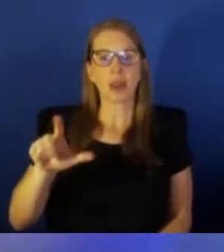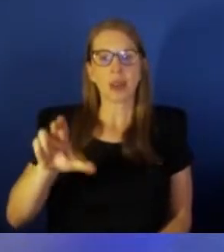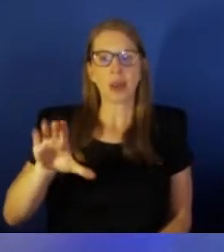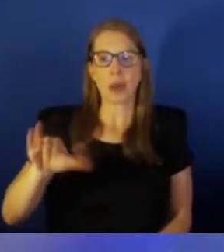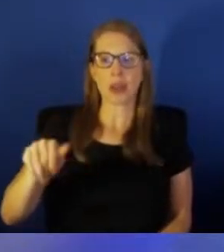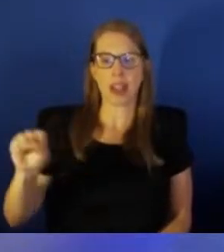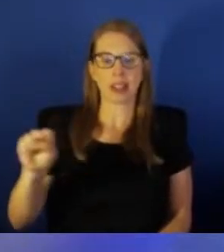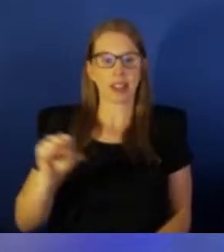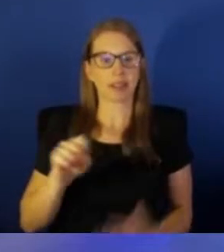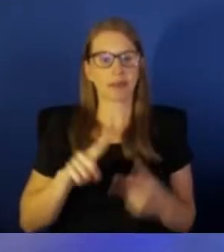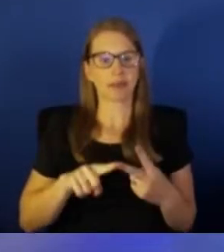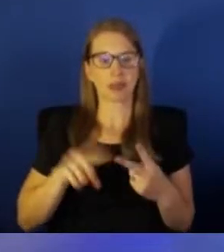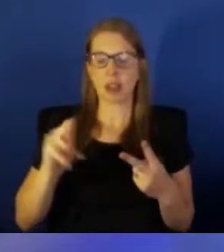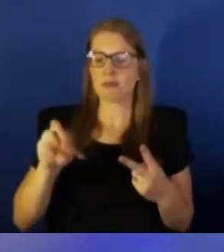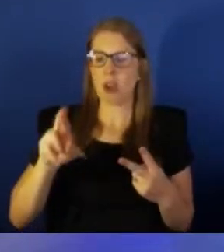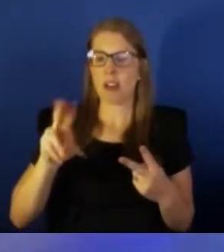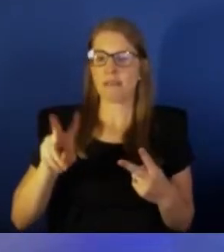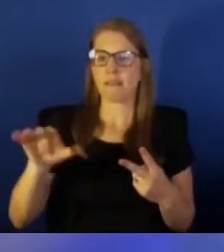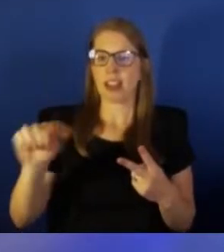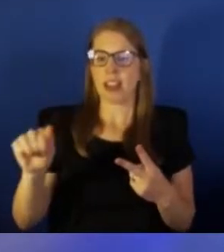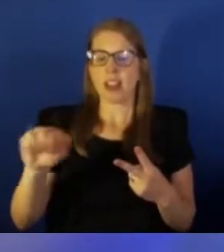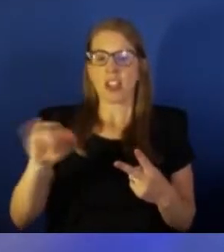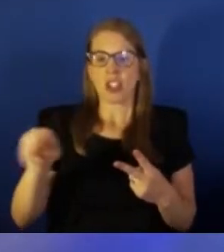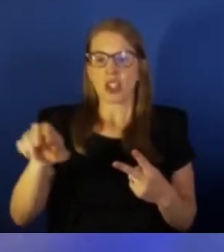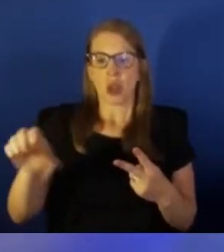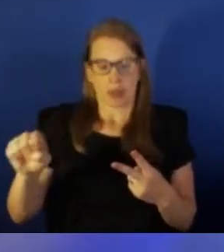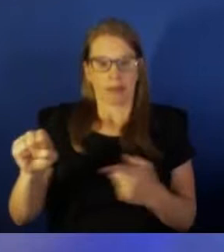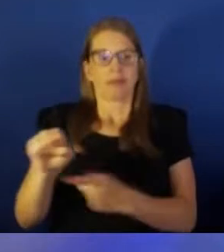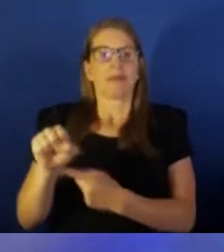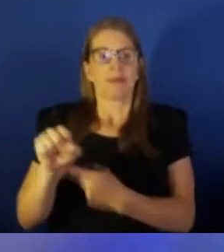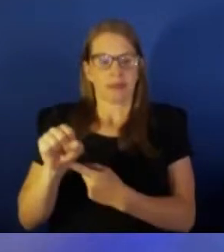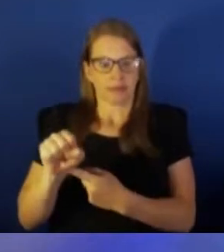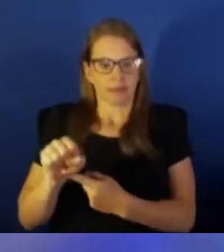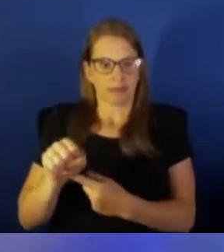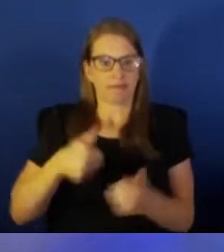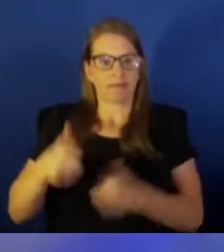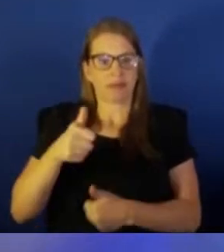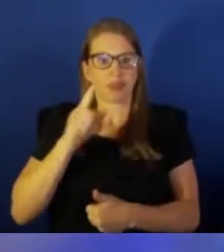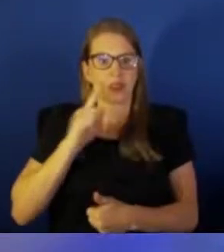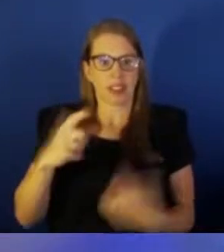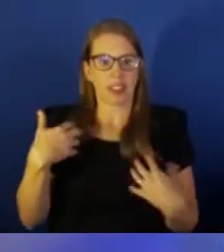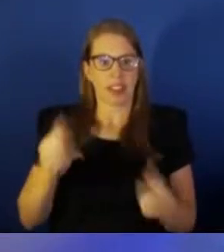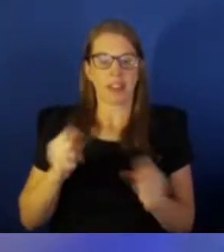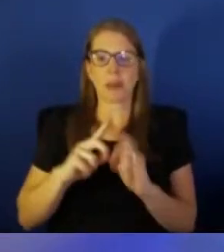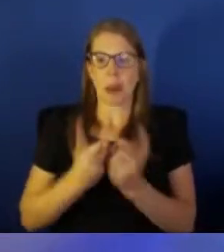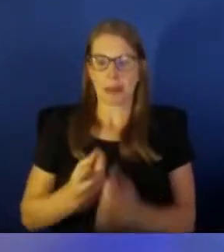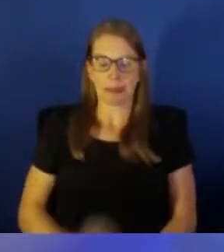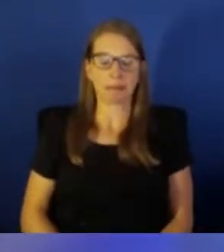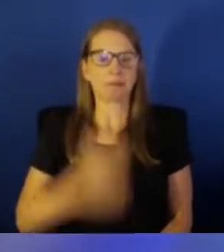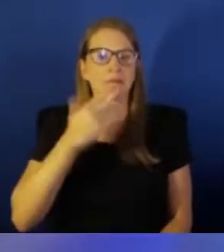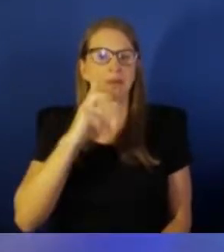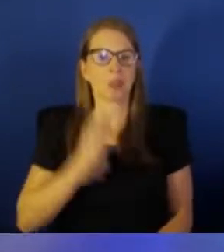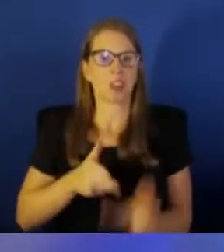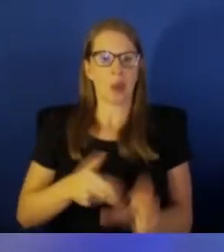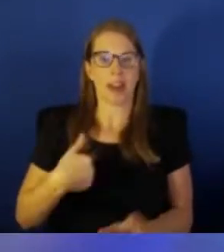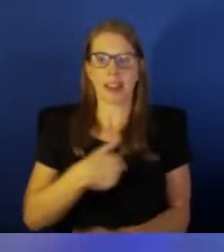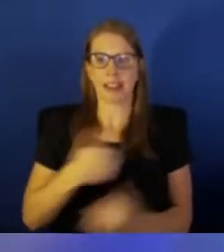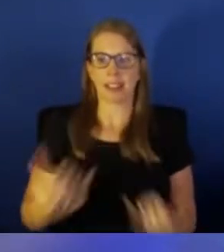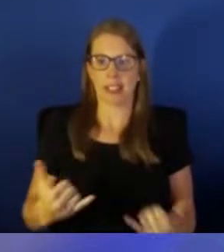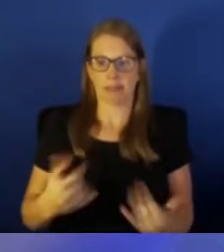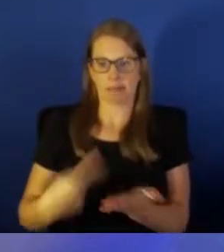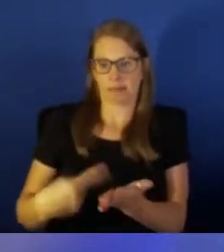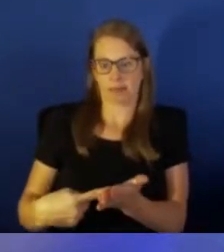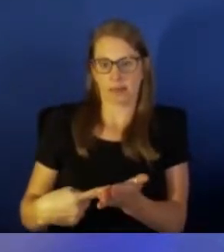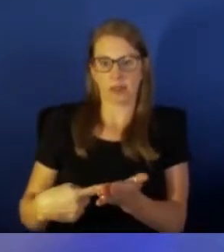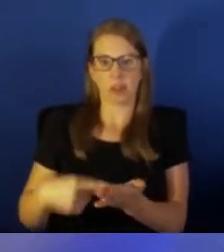and we are so glad to have both of you here in person with us today. Yes. Thank you so much for joining us. So let's talk COVID first. Dr. Jones,